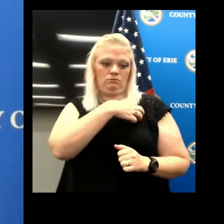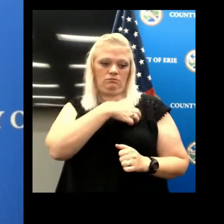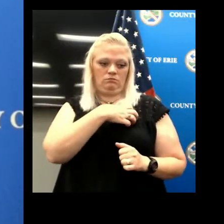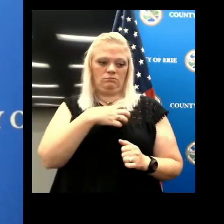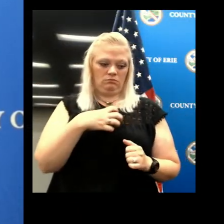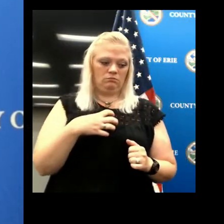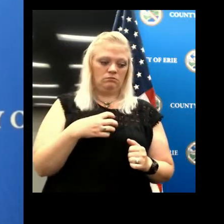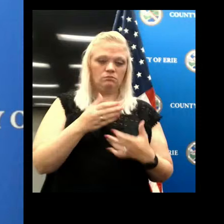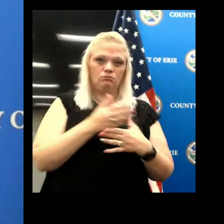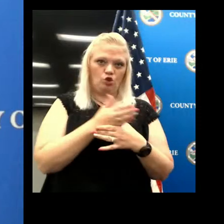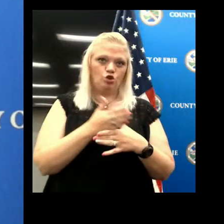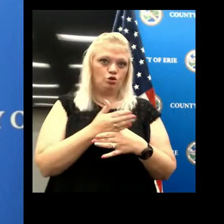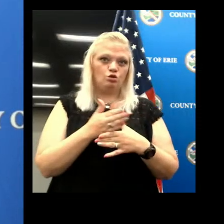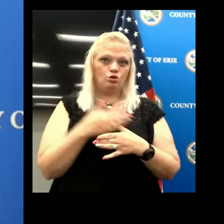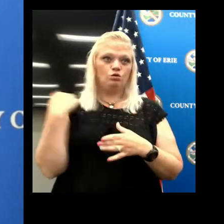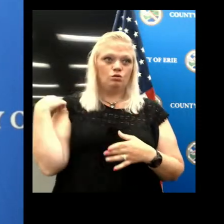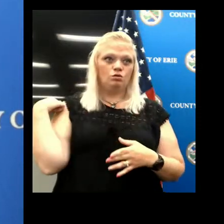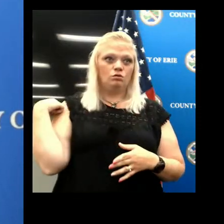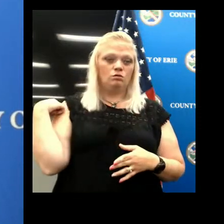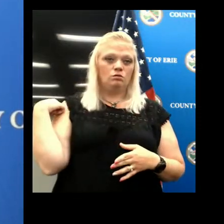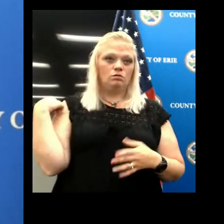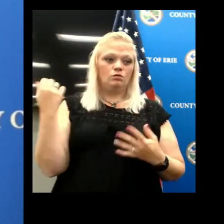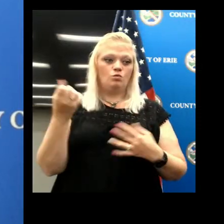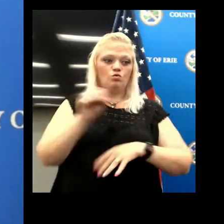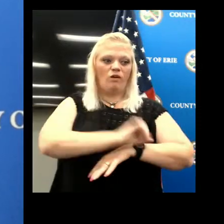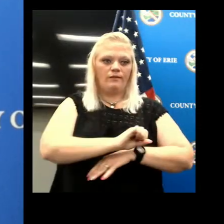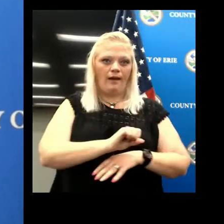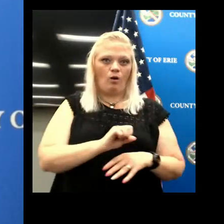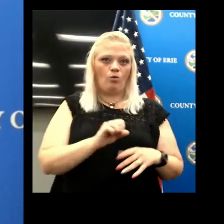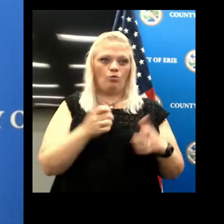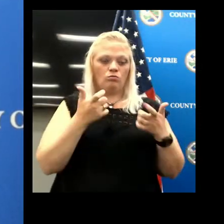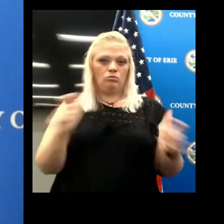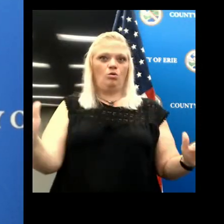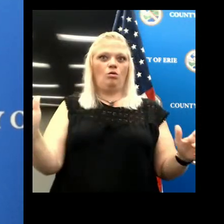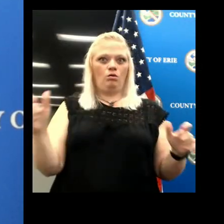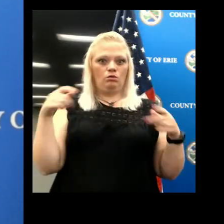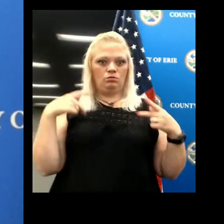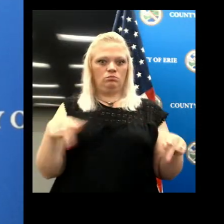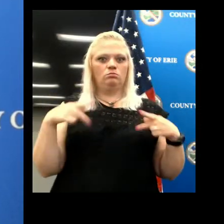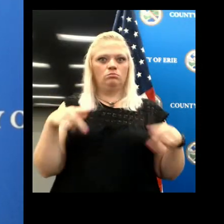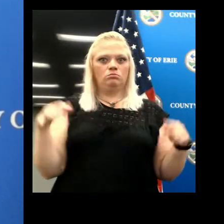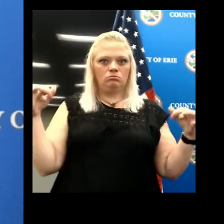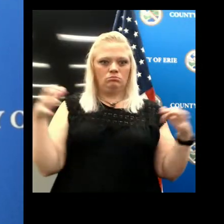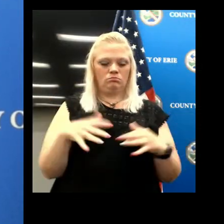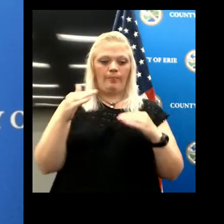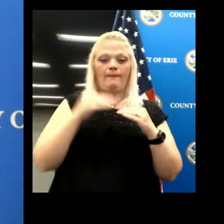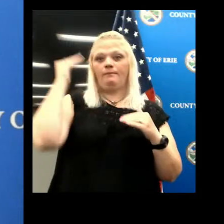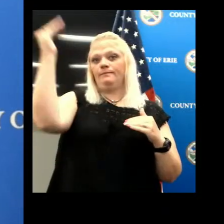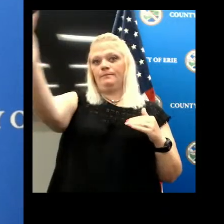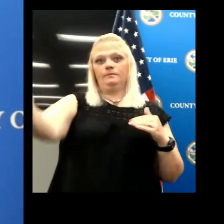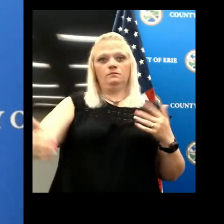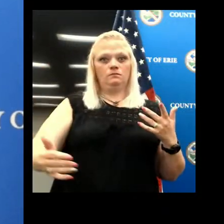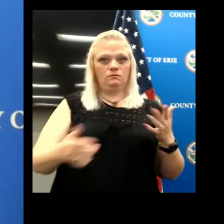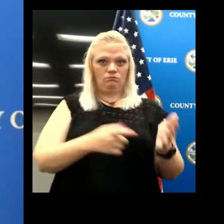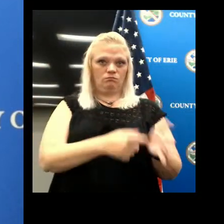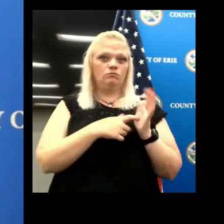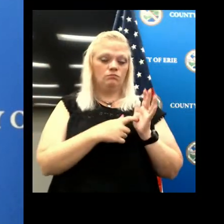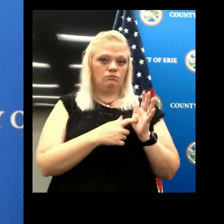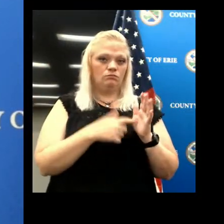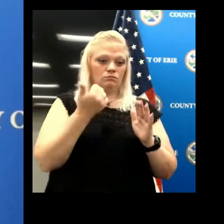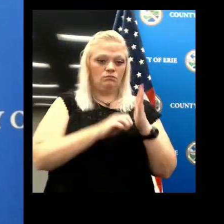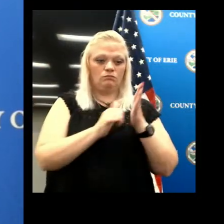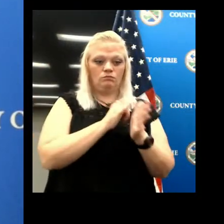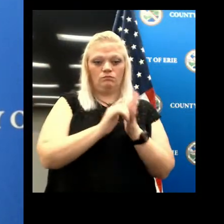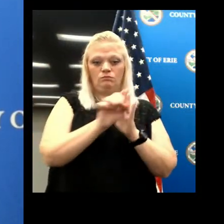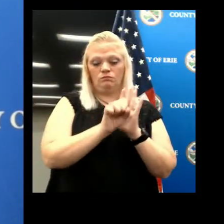law enforcement partners to shut down large gatherings that are above and beyond the requirements under New York